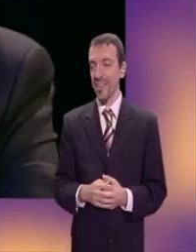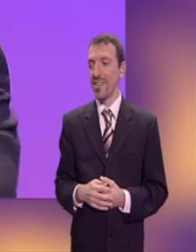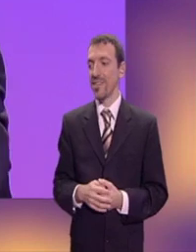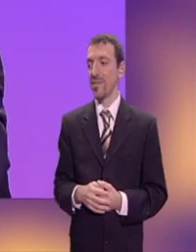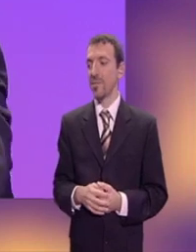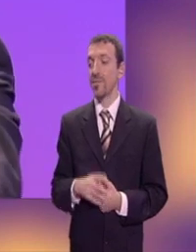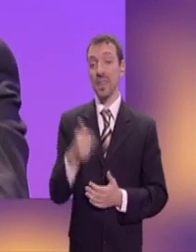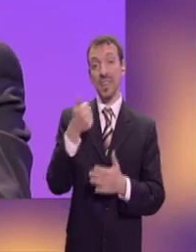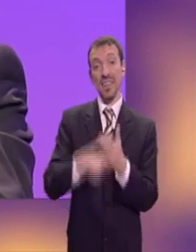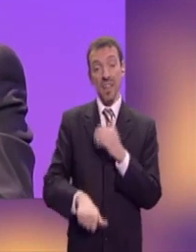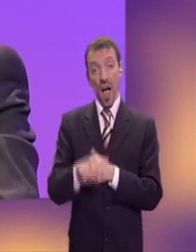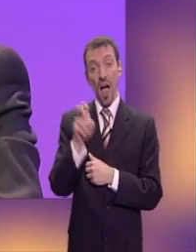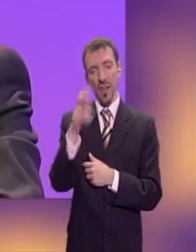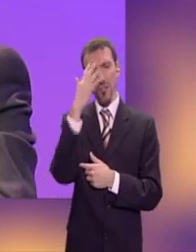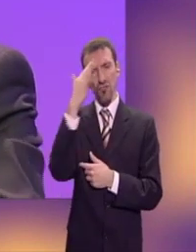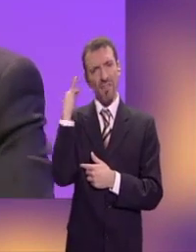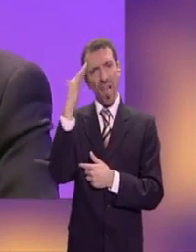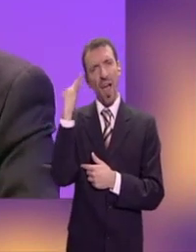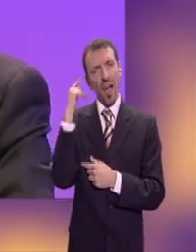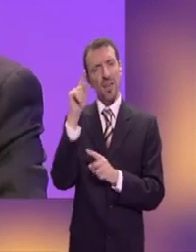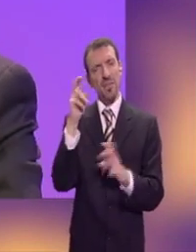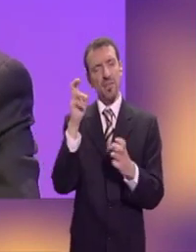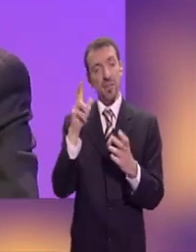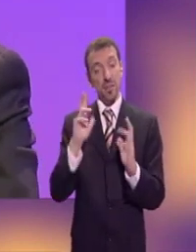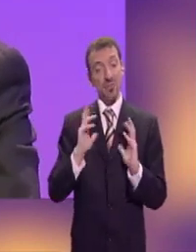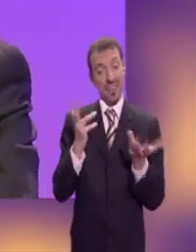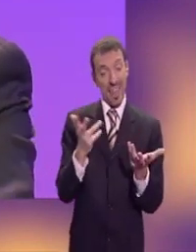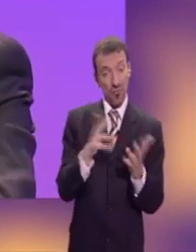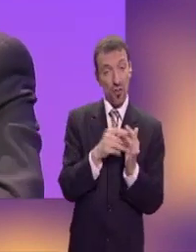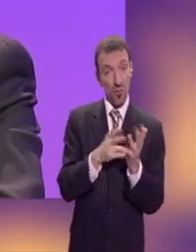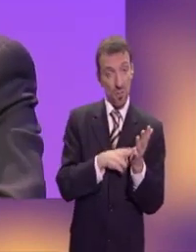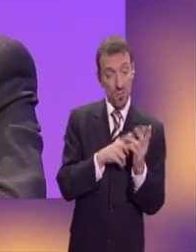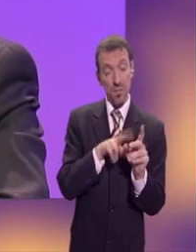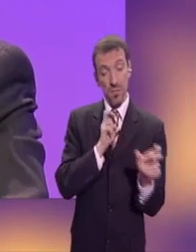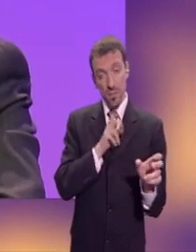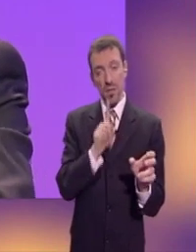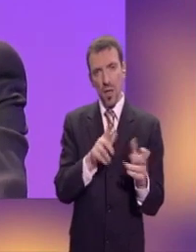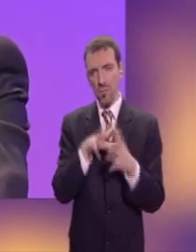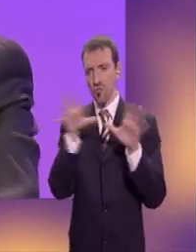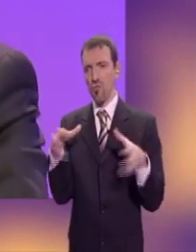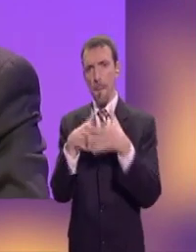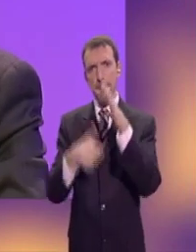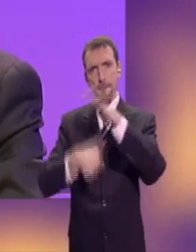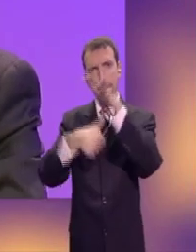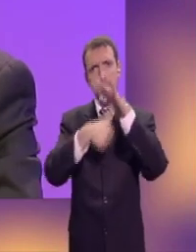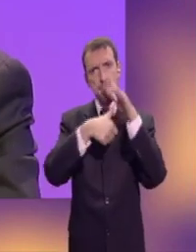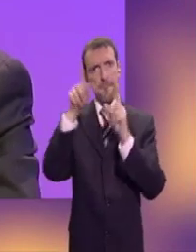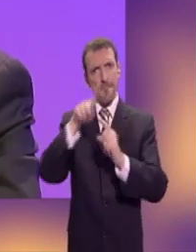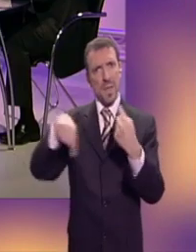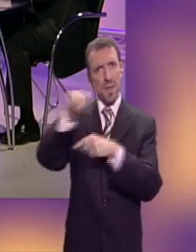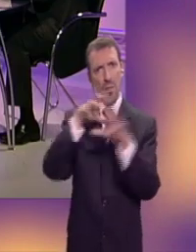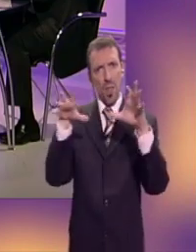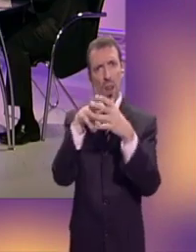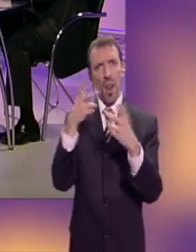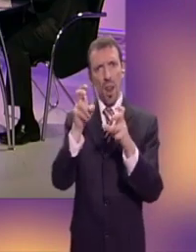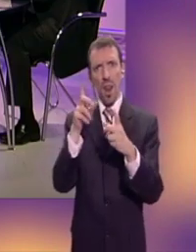We began by reflecting on the fact that after Wilson's resignation in 76, a whole group of very senior figures